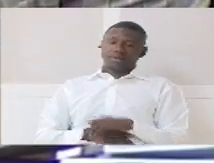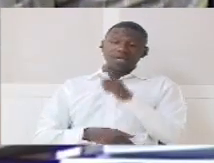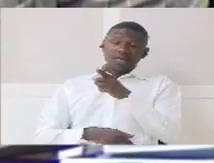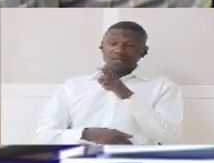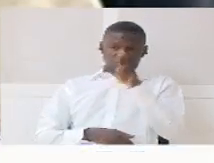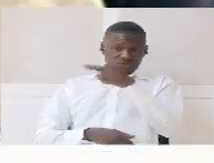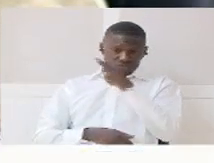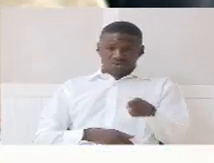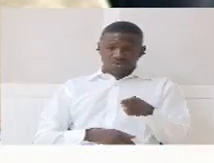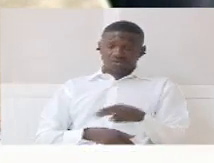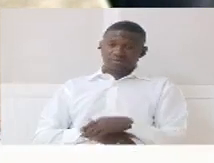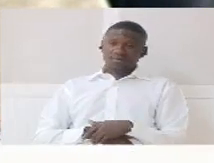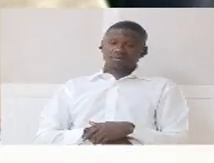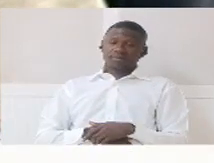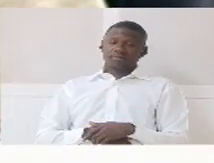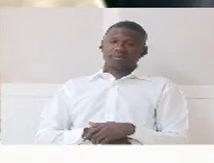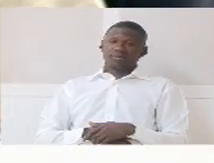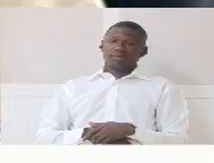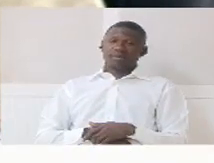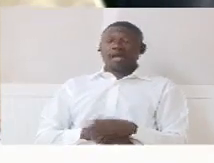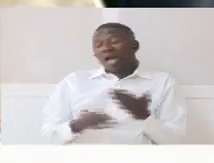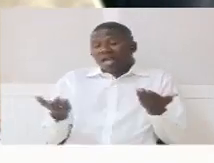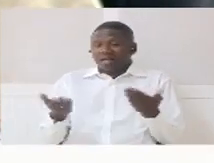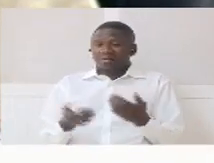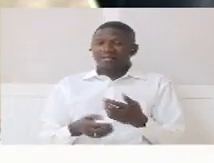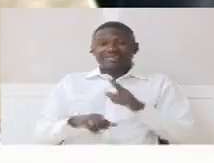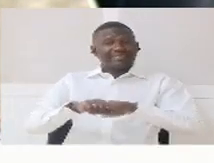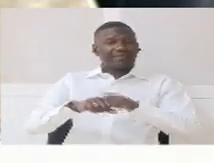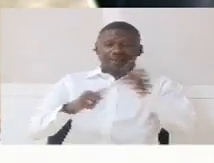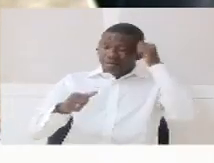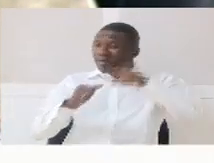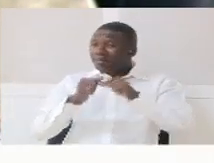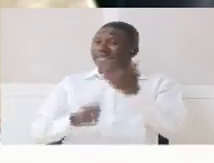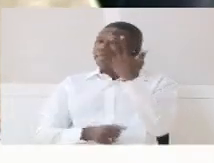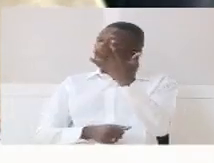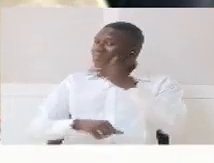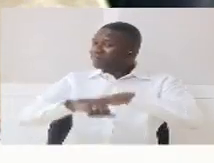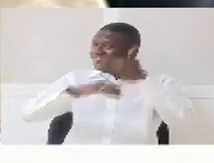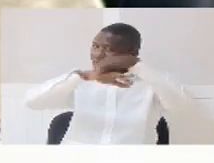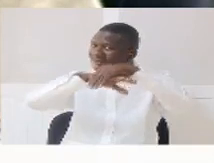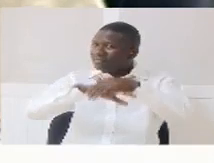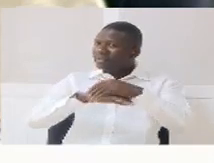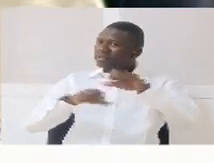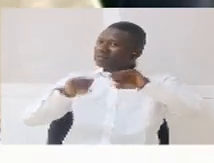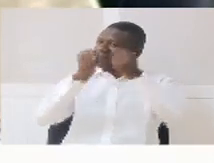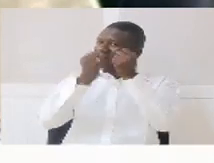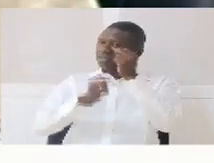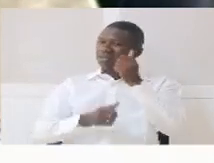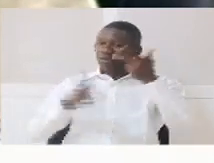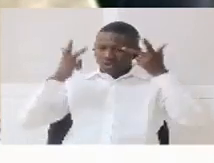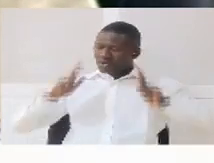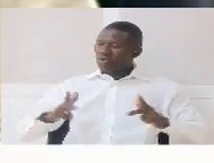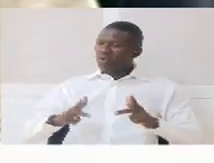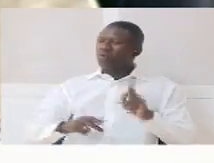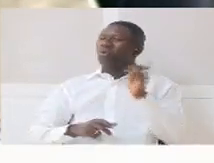law maintained. 5 o'clock law break. That means so 3 a.m. When the law is broken by 5 p.m.,